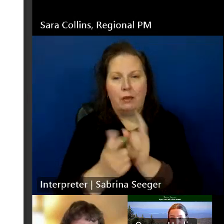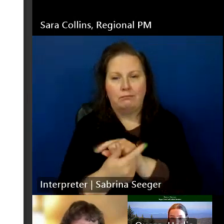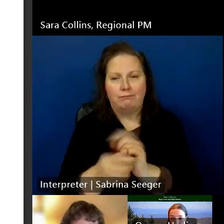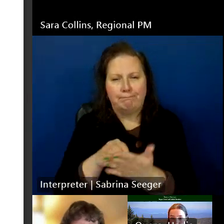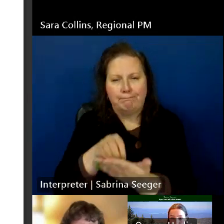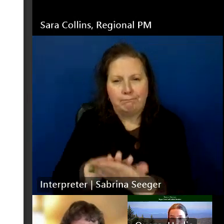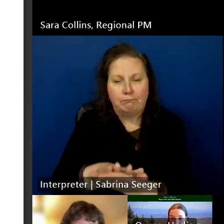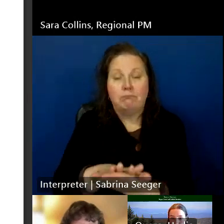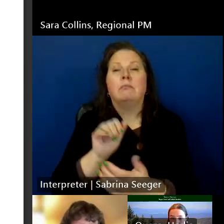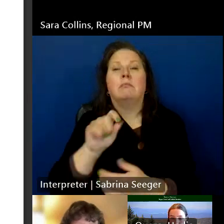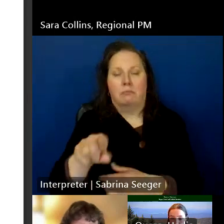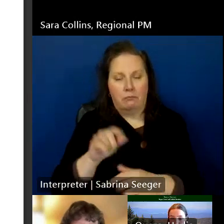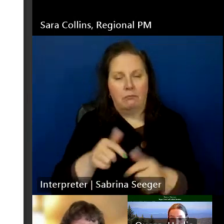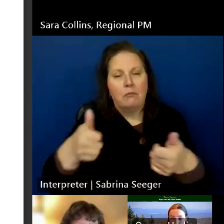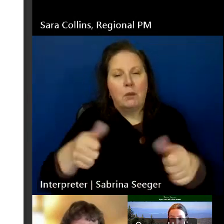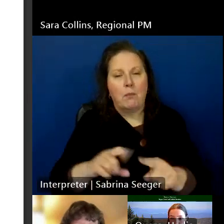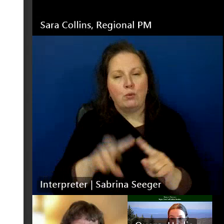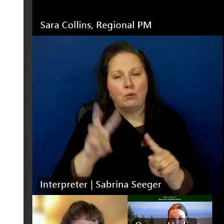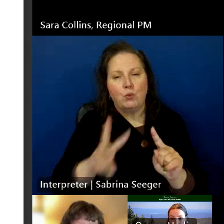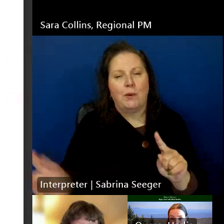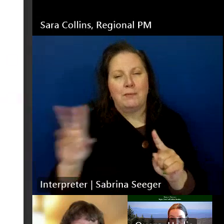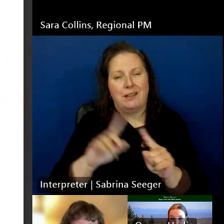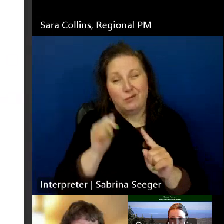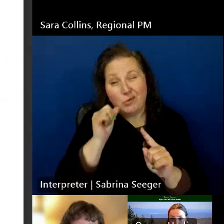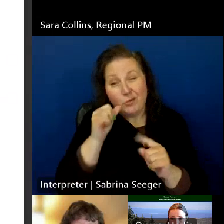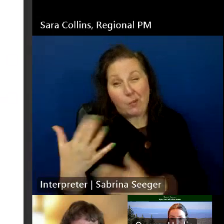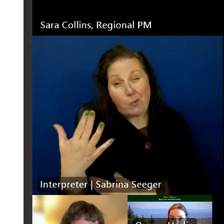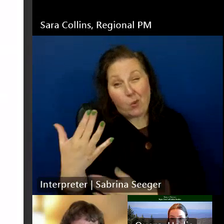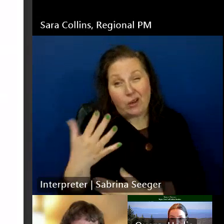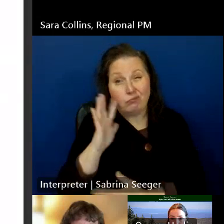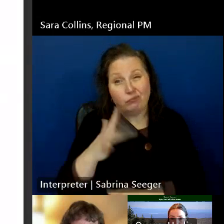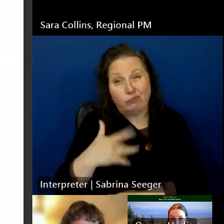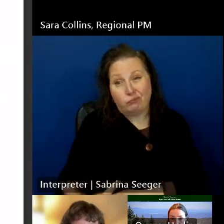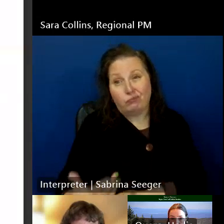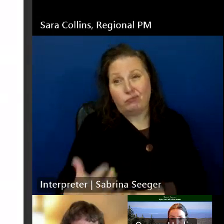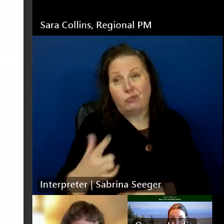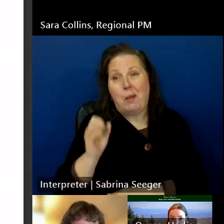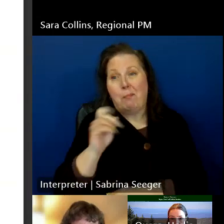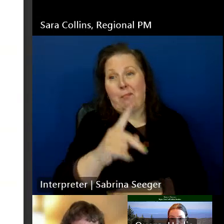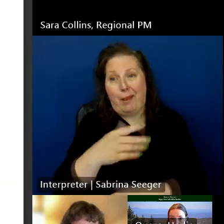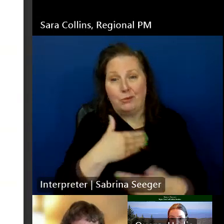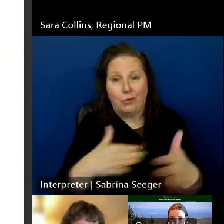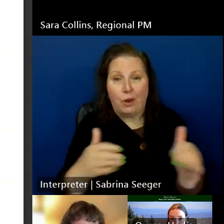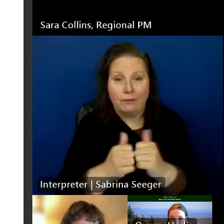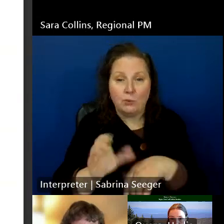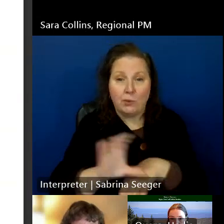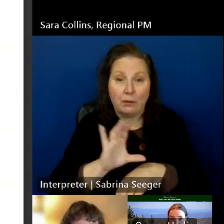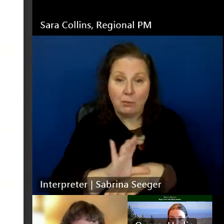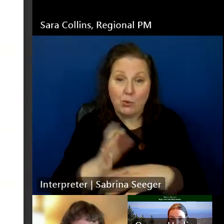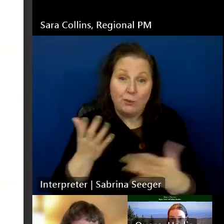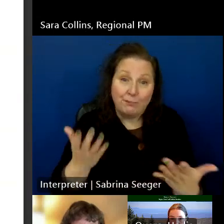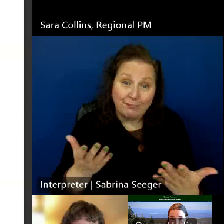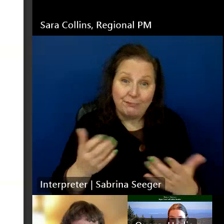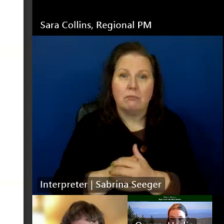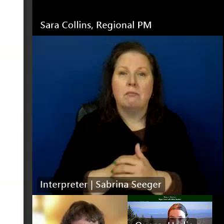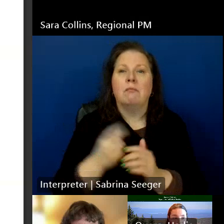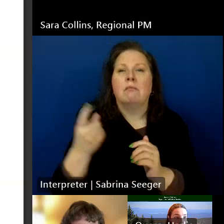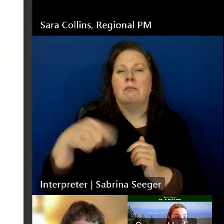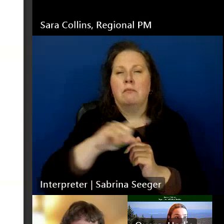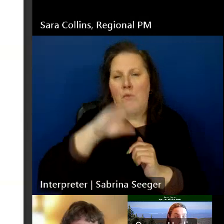recording will be posted to the website, most likely tomorrow morning when I get back into the office with my computer. Just so everybody